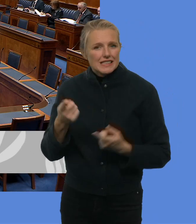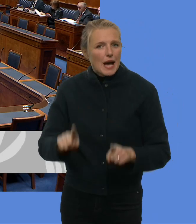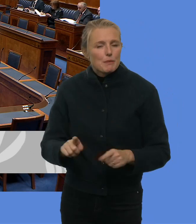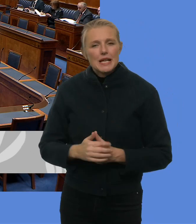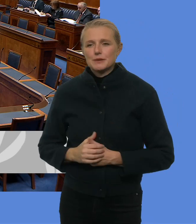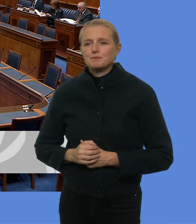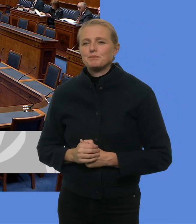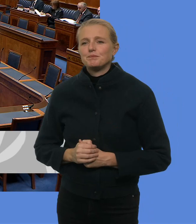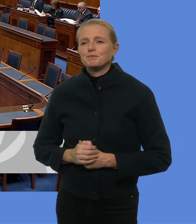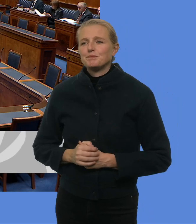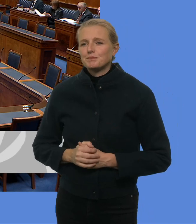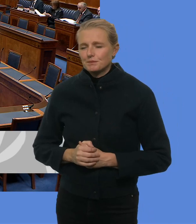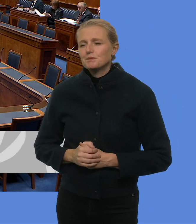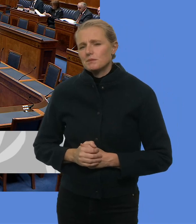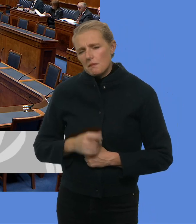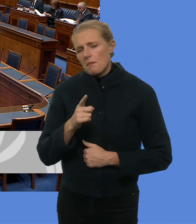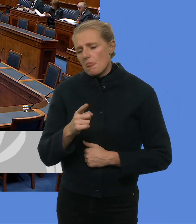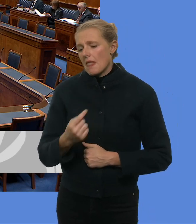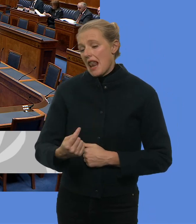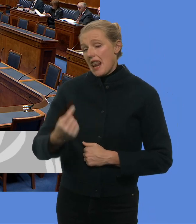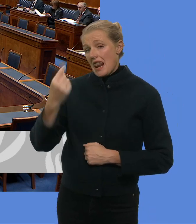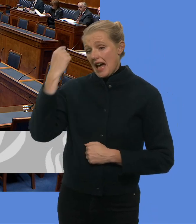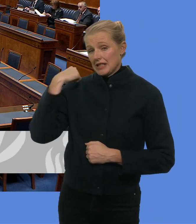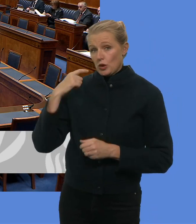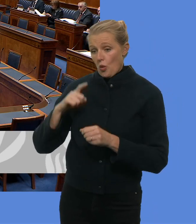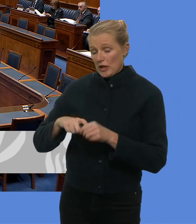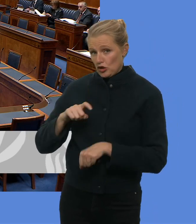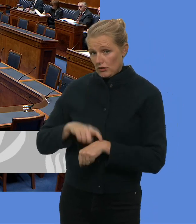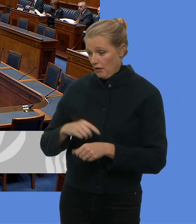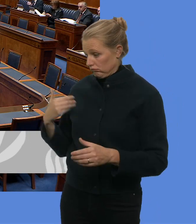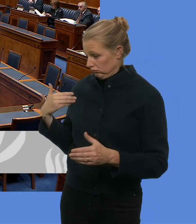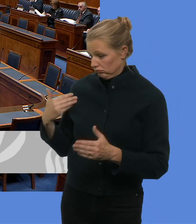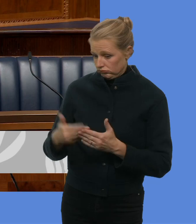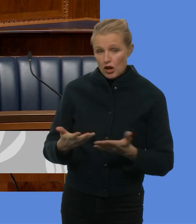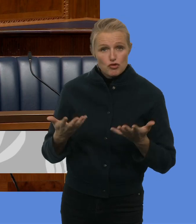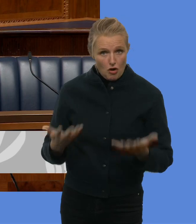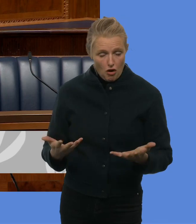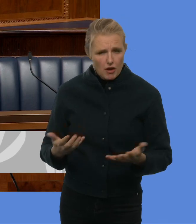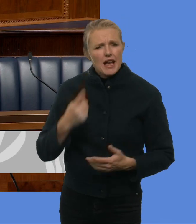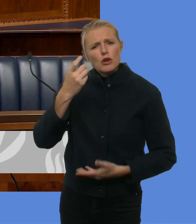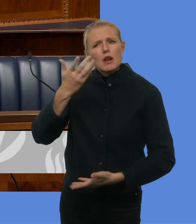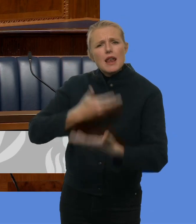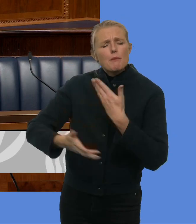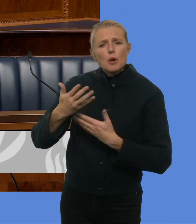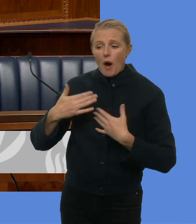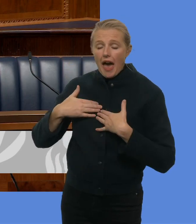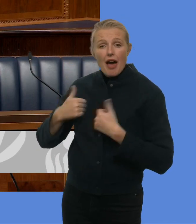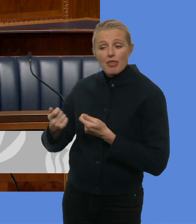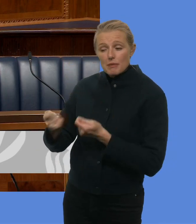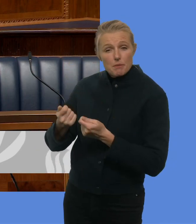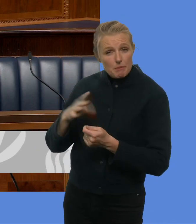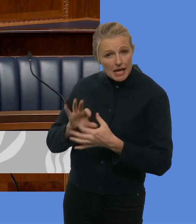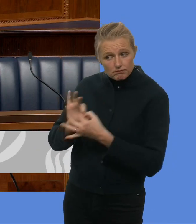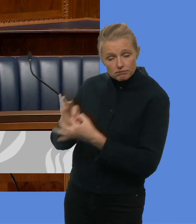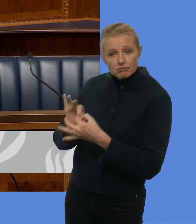Minister, further to previous commitments in the last question time, could you please provide an update with any engagement you've had with the Health Minister in relation